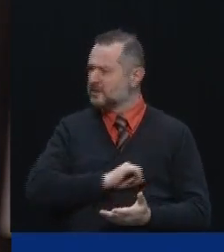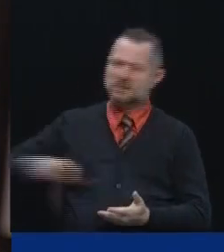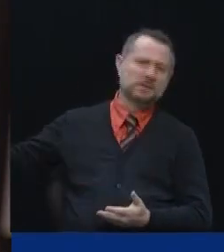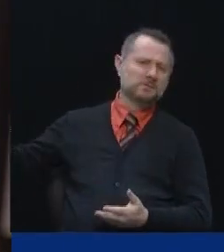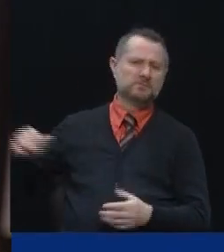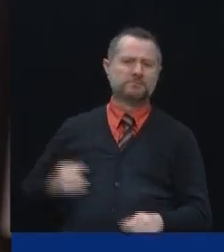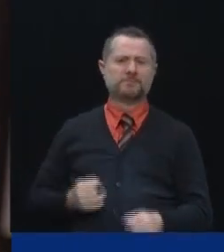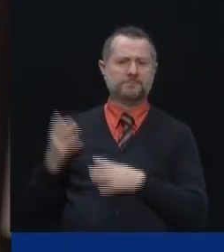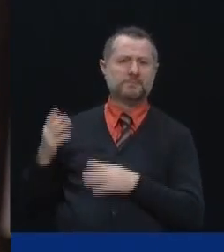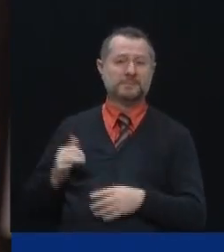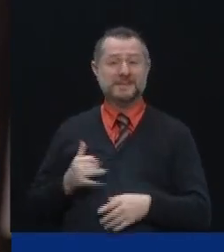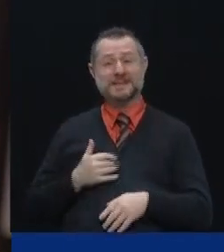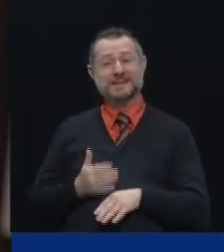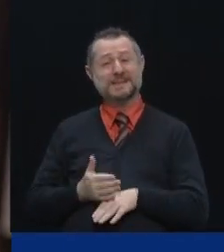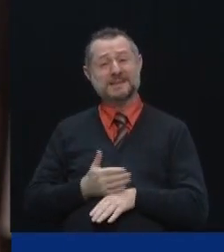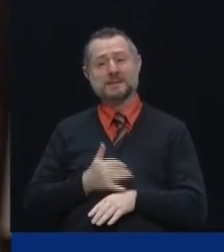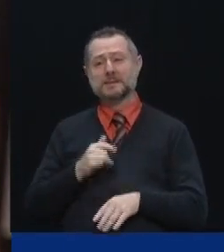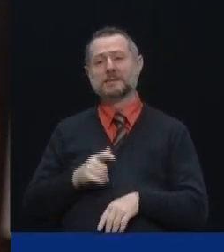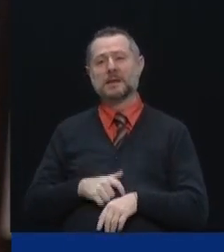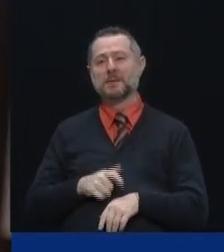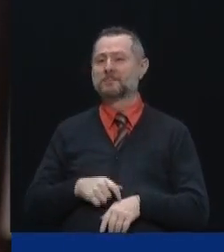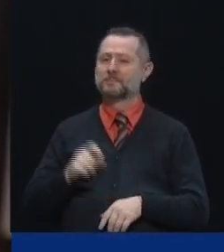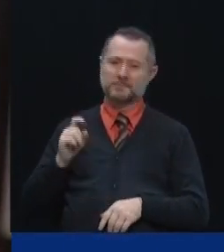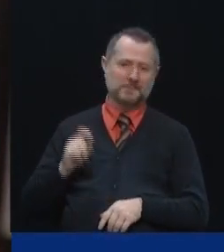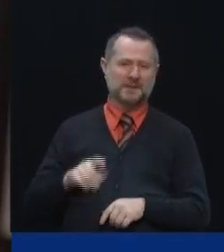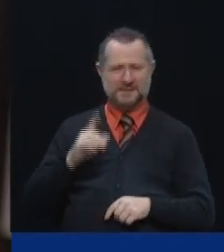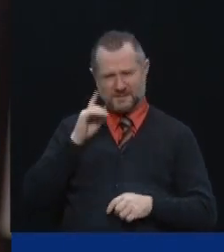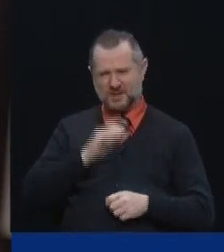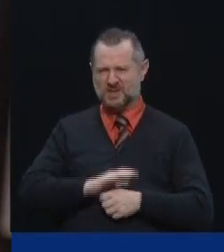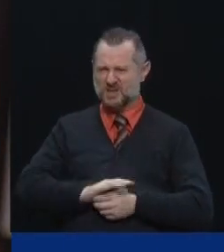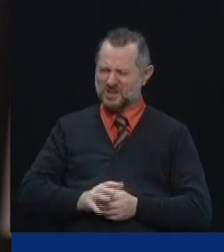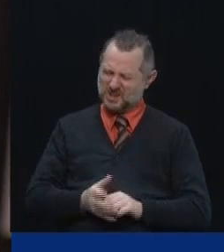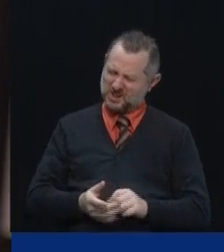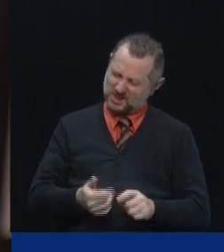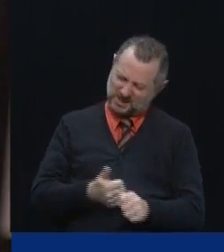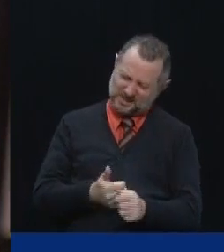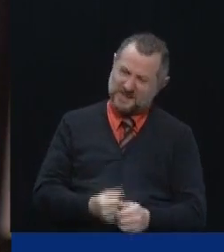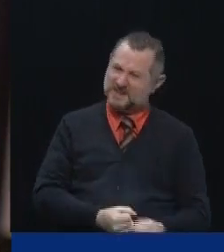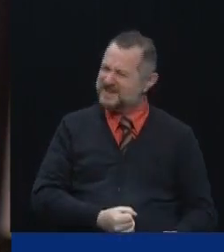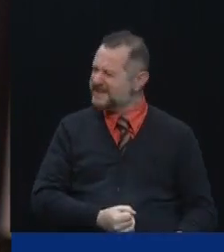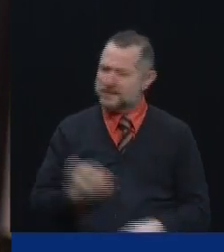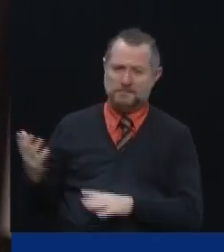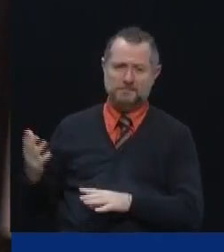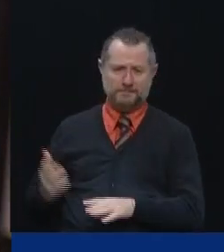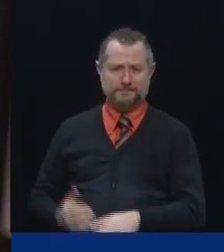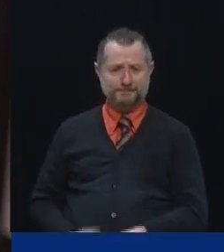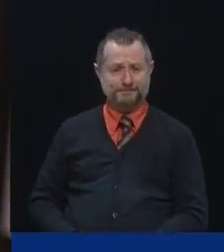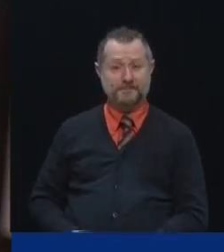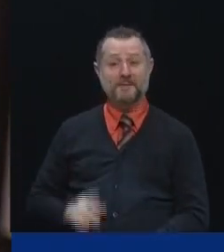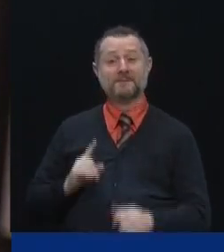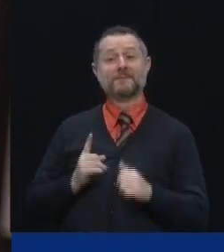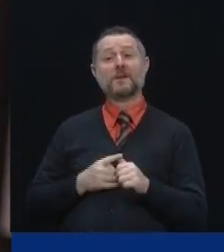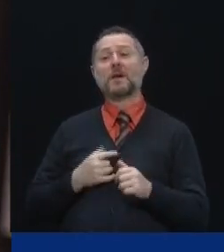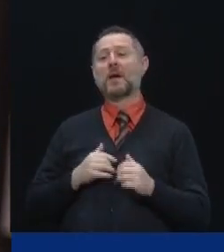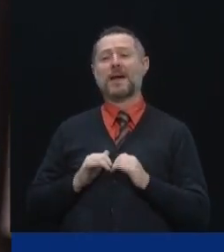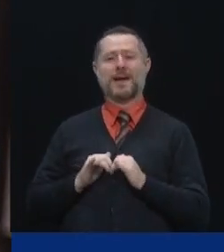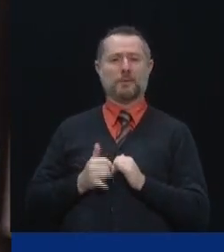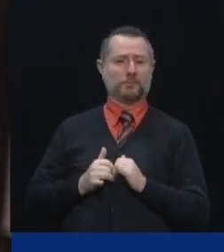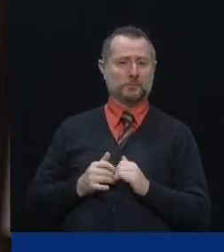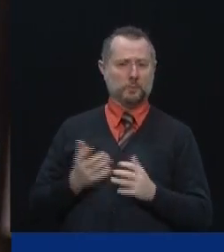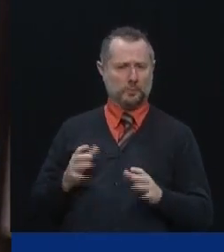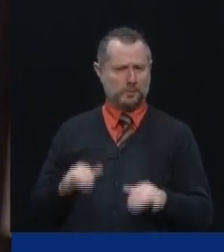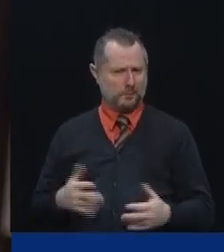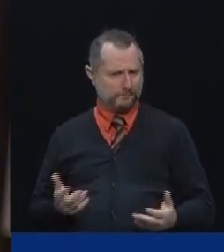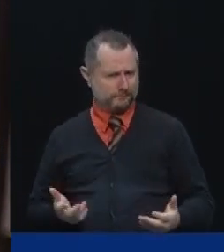now is the time that we have to crush it once and for all. Yes. And the first step towards doing that